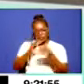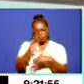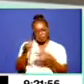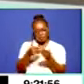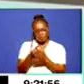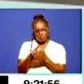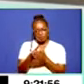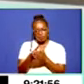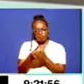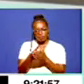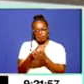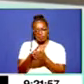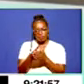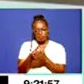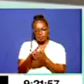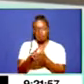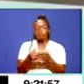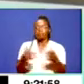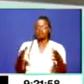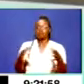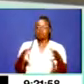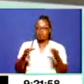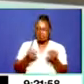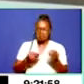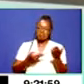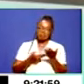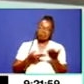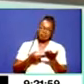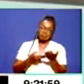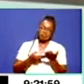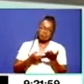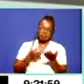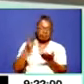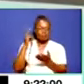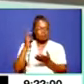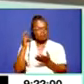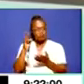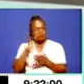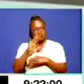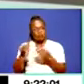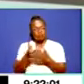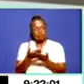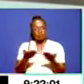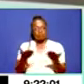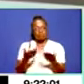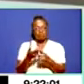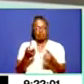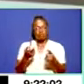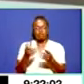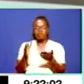on let's embrace technology, we've been hearing all this from